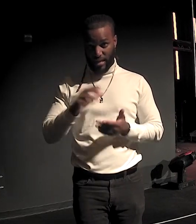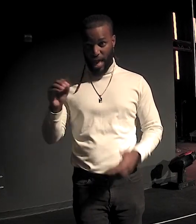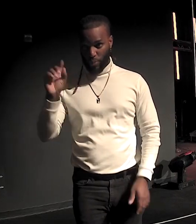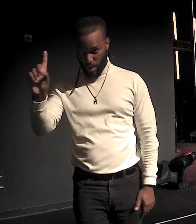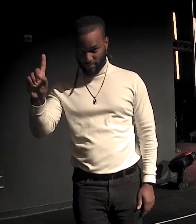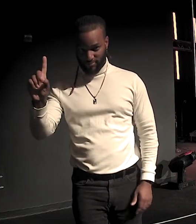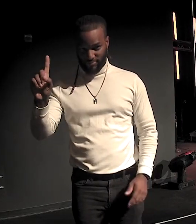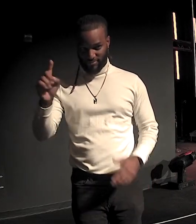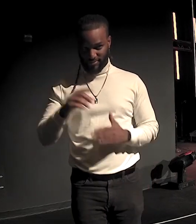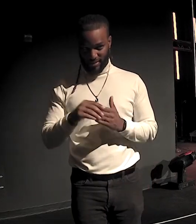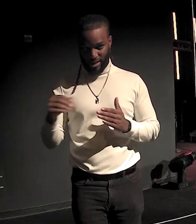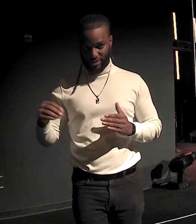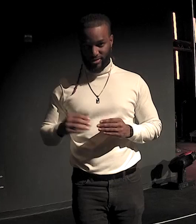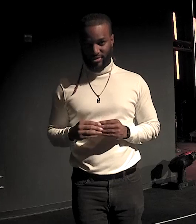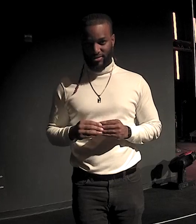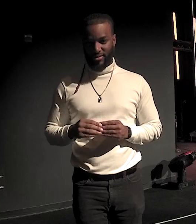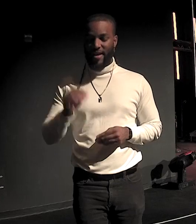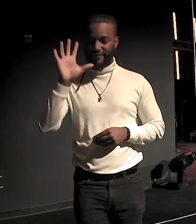$5,001.